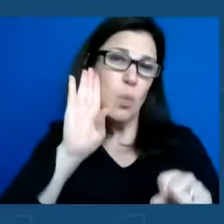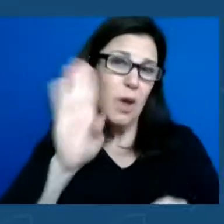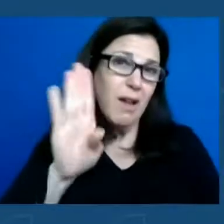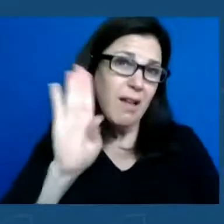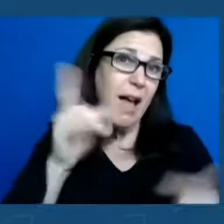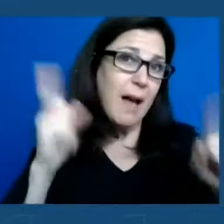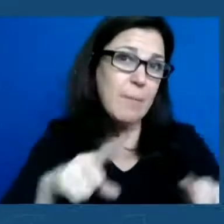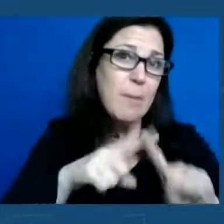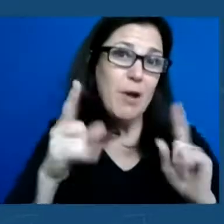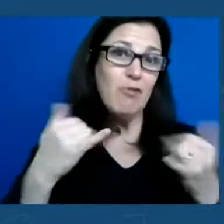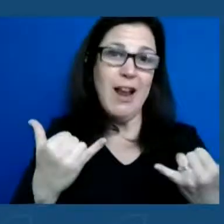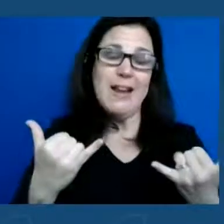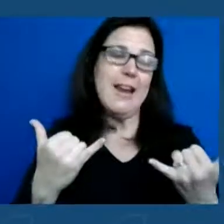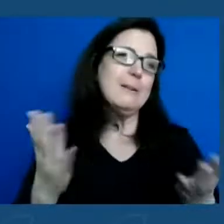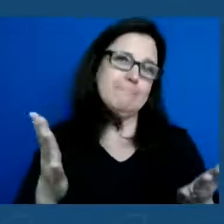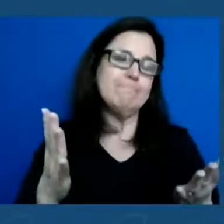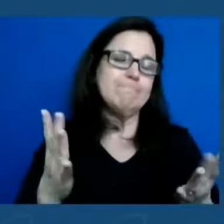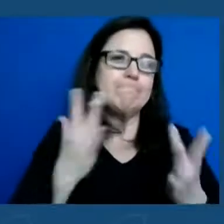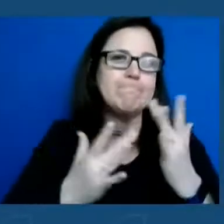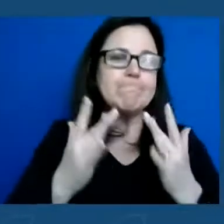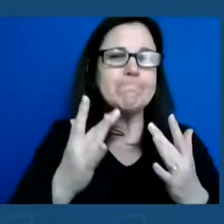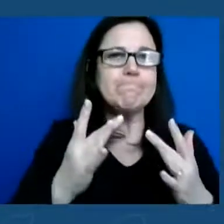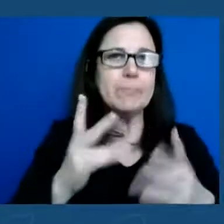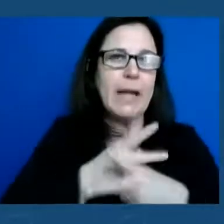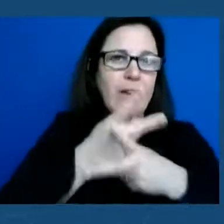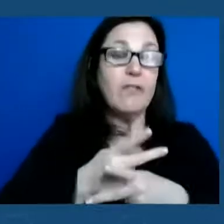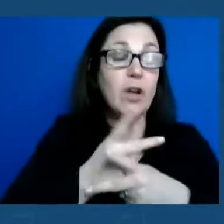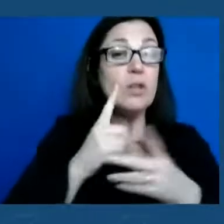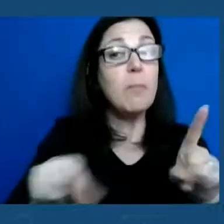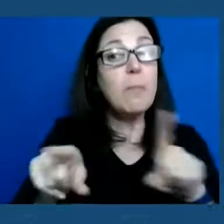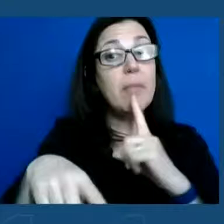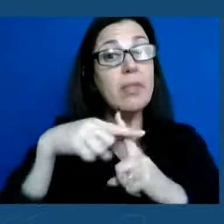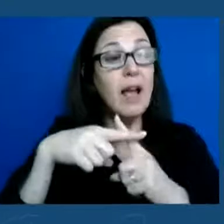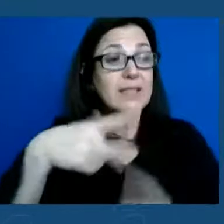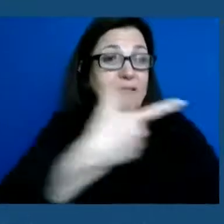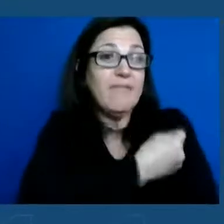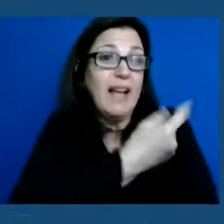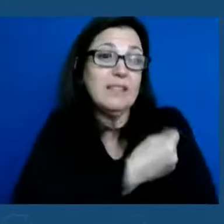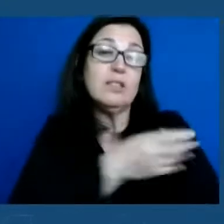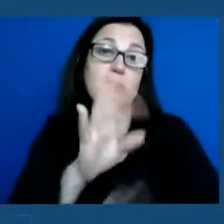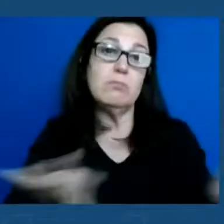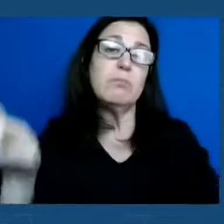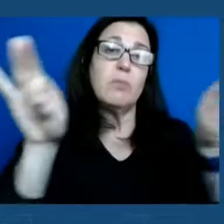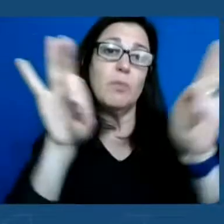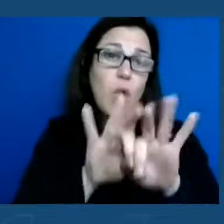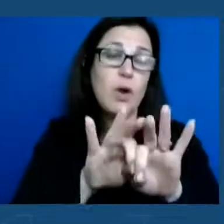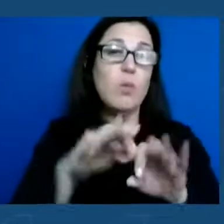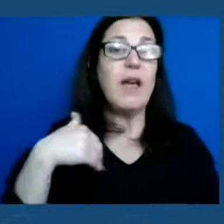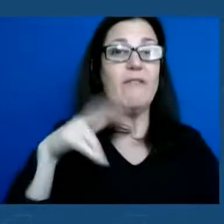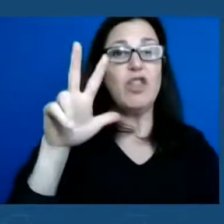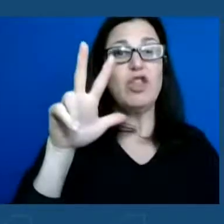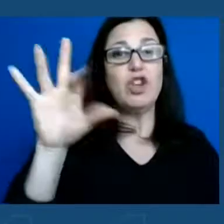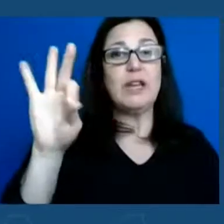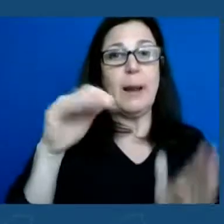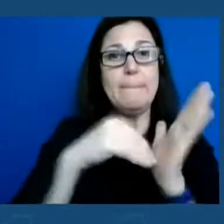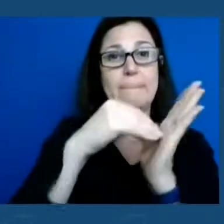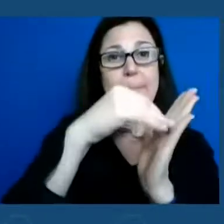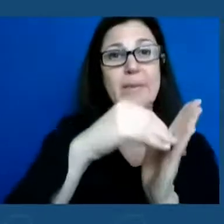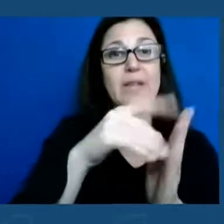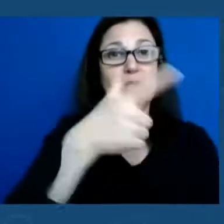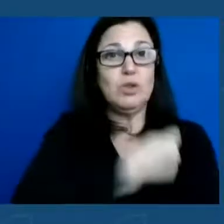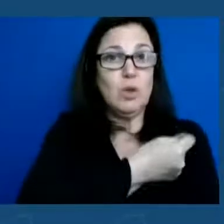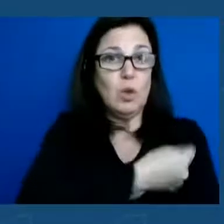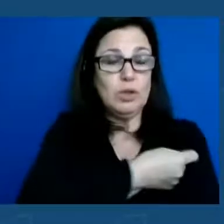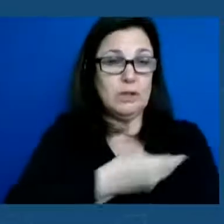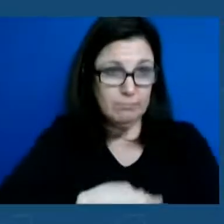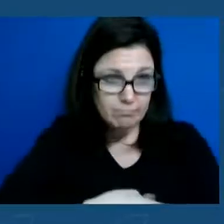also, just let's keep pushing the vaccinations. We know how many doses we have. We have 39 million administered